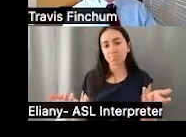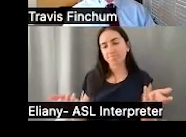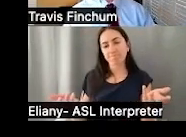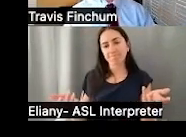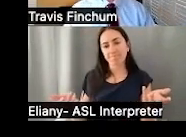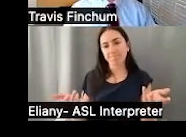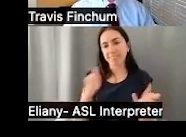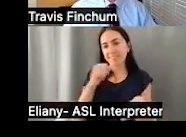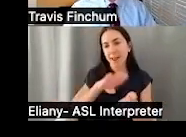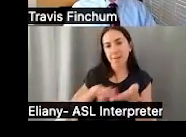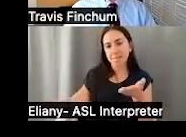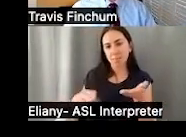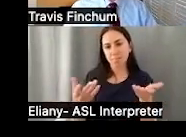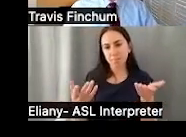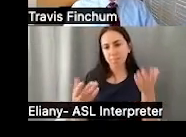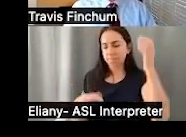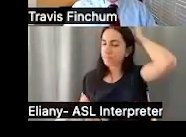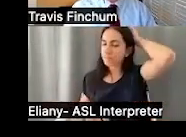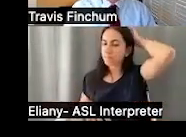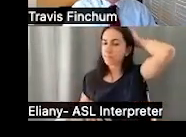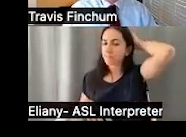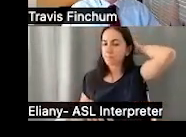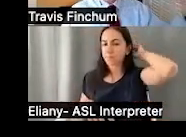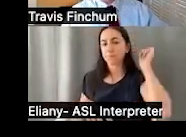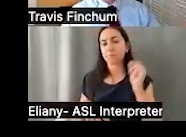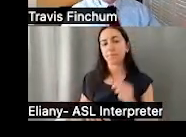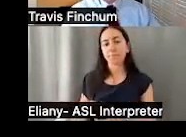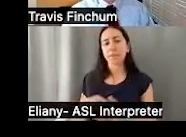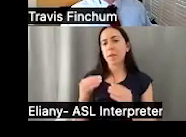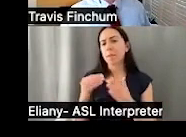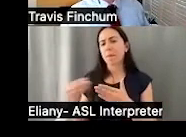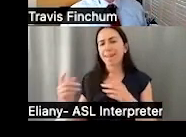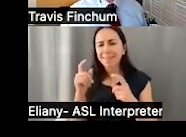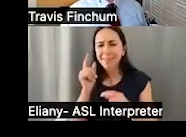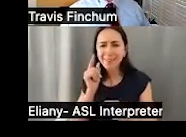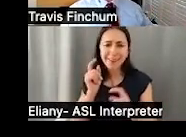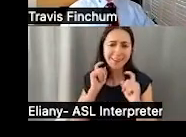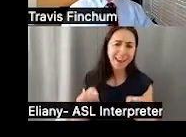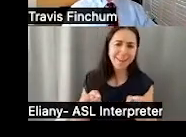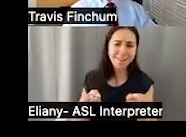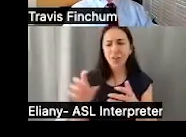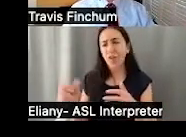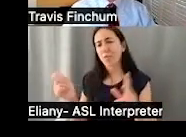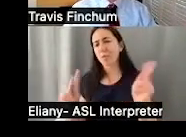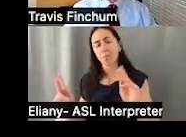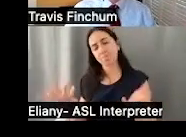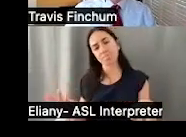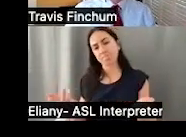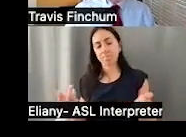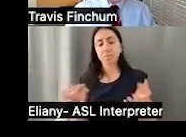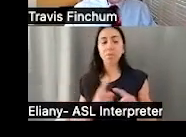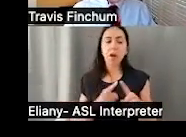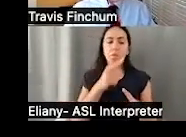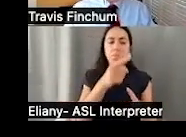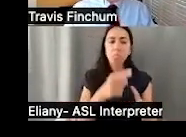going to be an allowable expense. You can't, and buying gifts and things maybe for other individuals. But other than that, we can fit